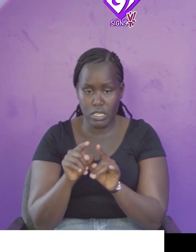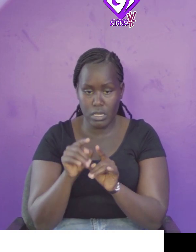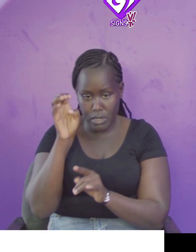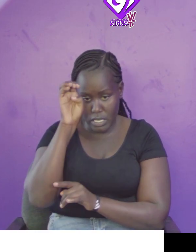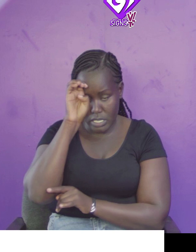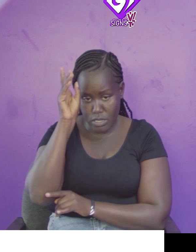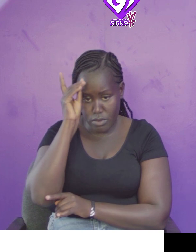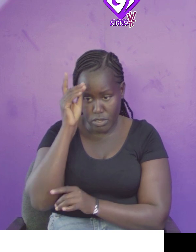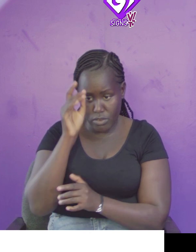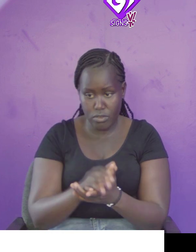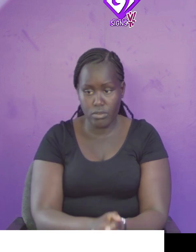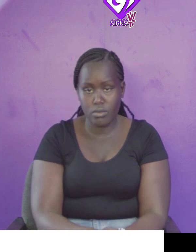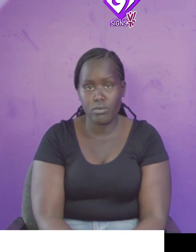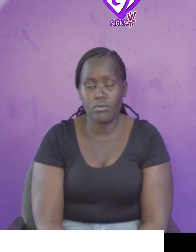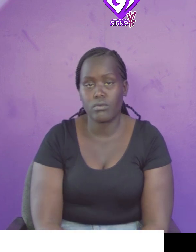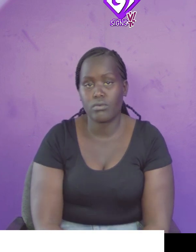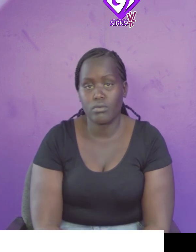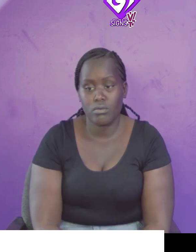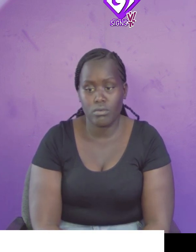kimaisha.